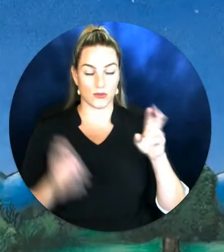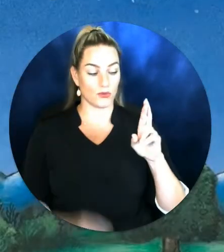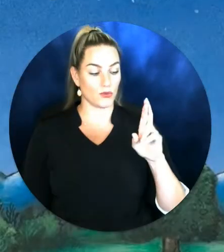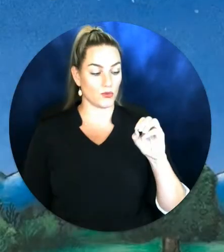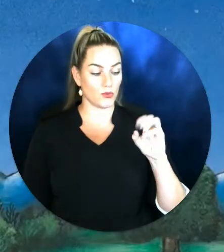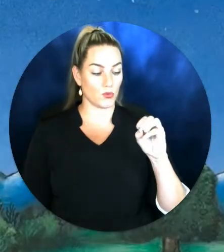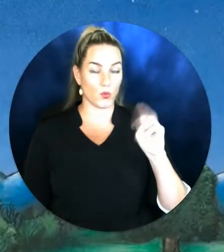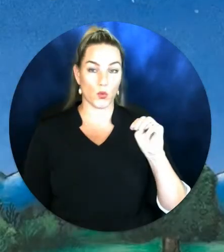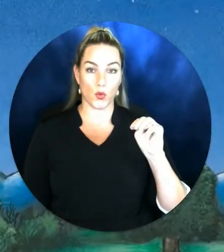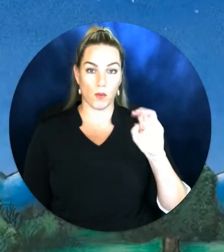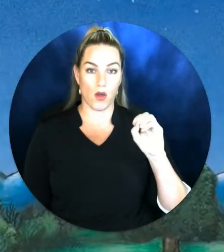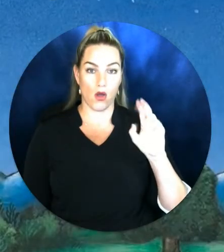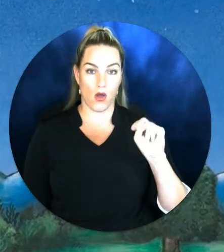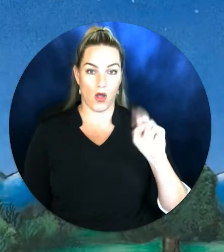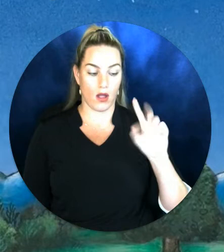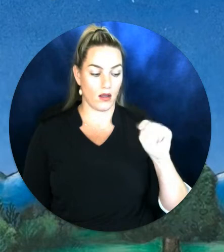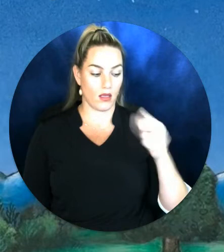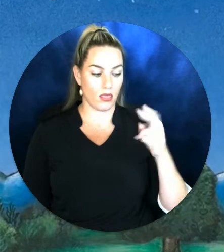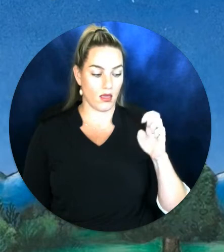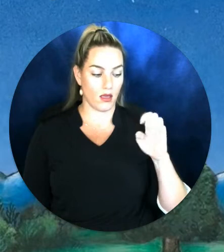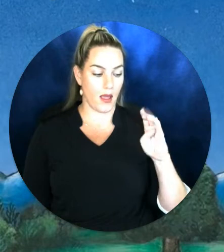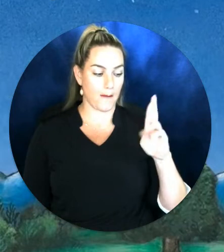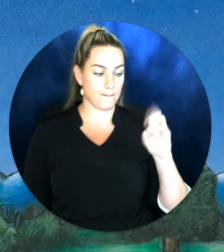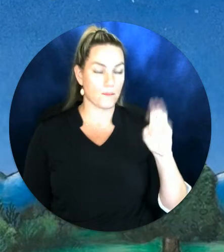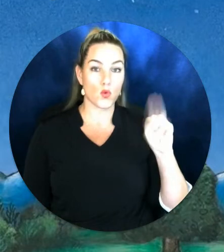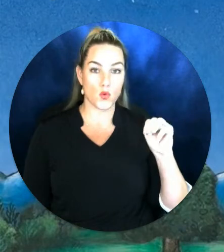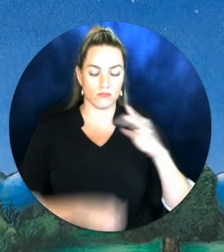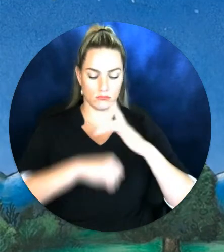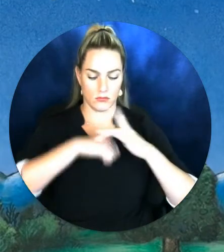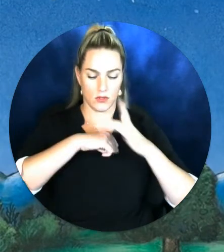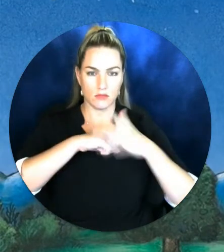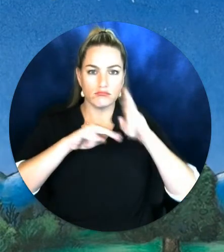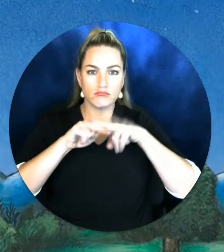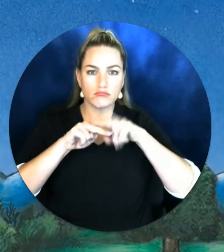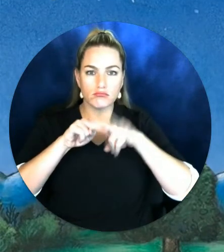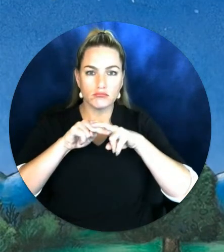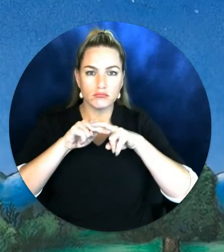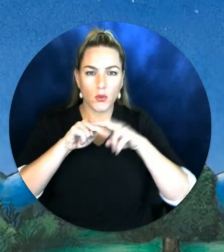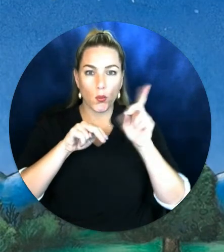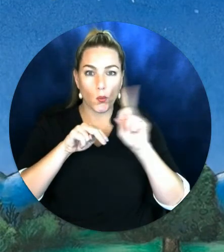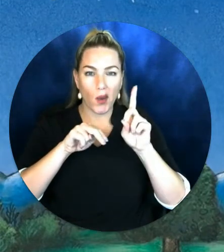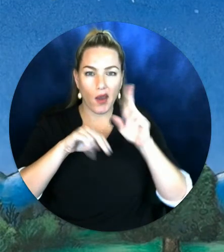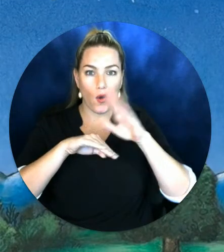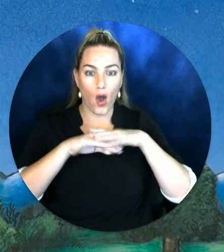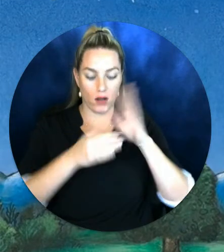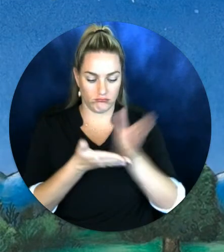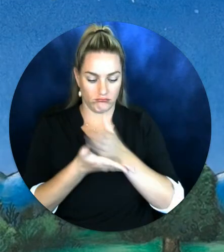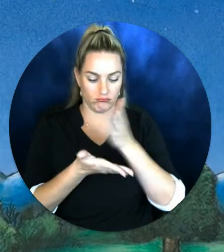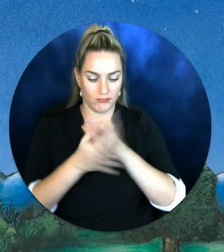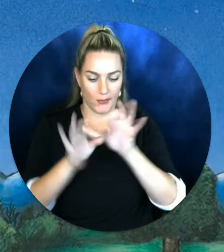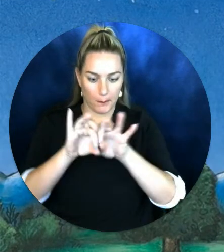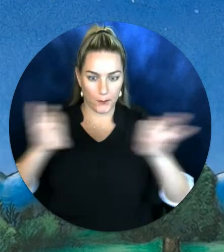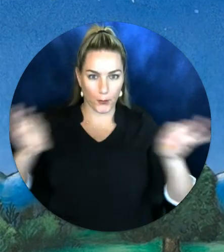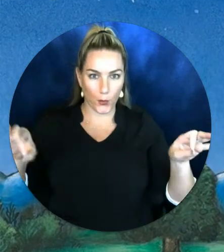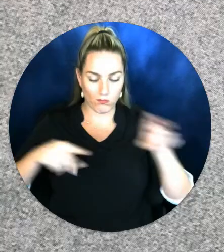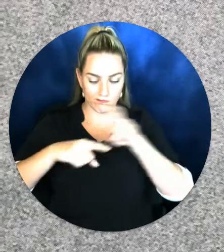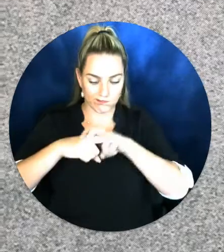Room on the Broom by Julia Donaldson. Illustrated by Axel Scheffler. And read by Alan